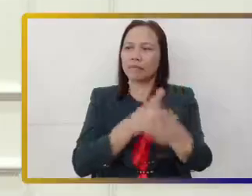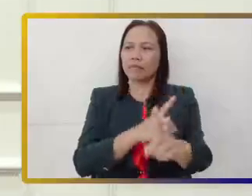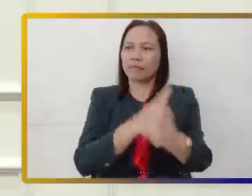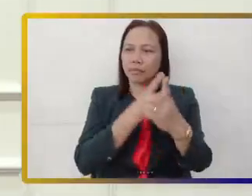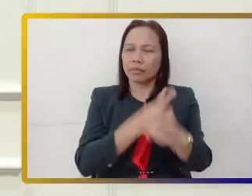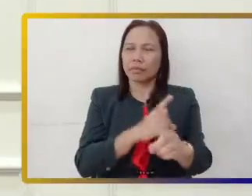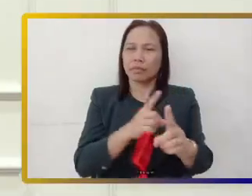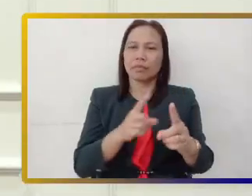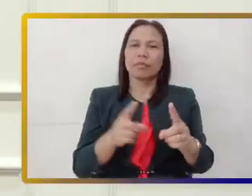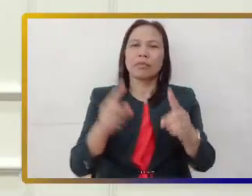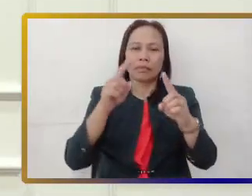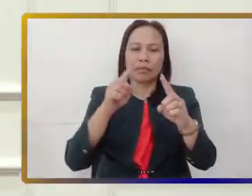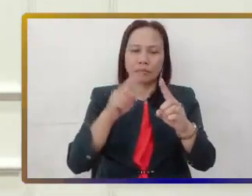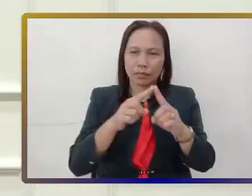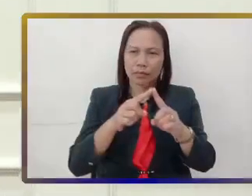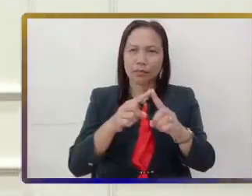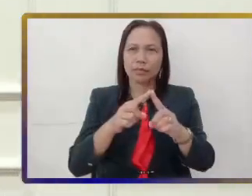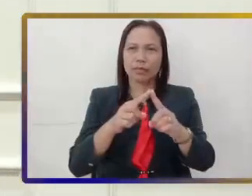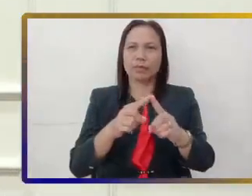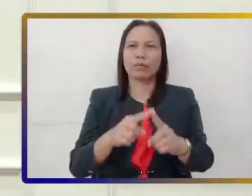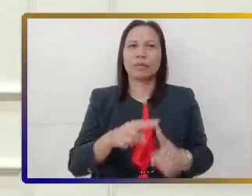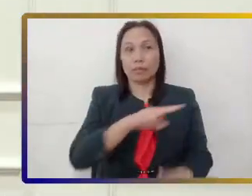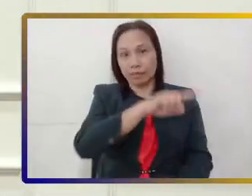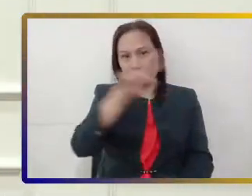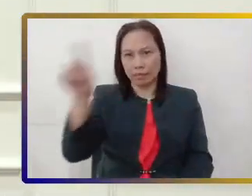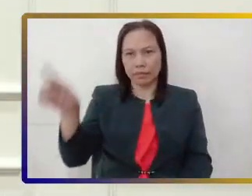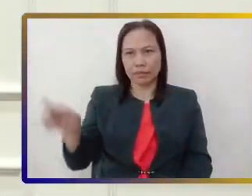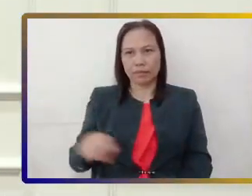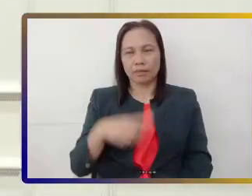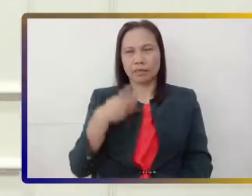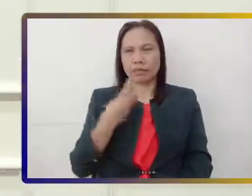down to us now